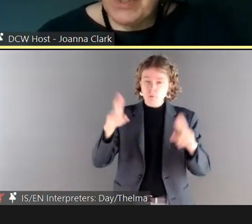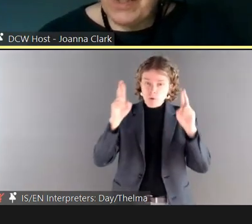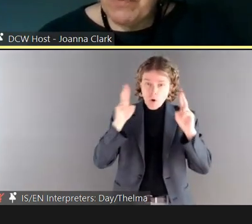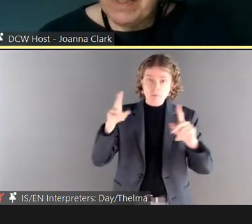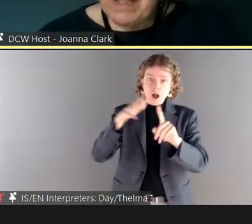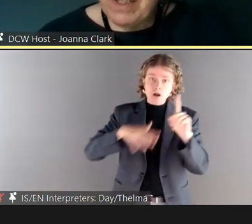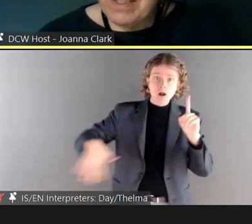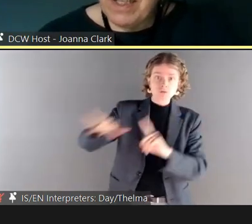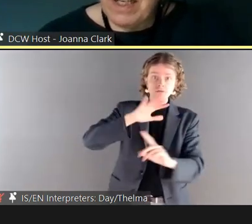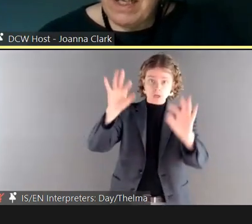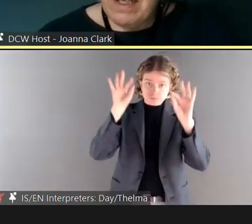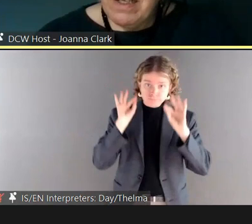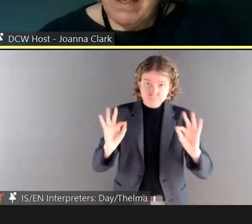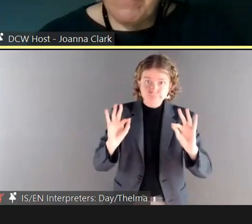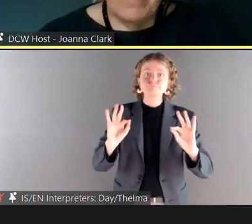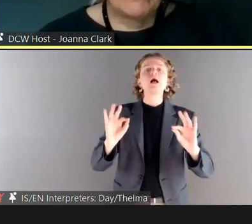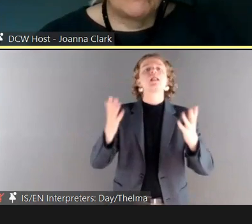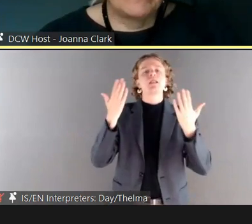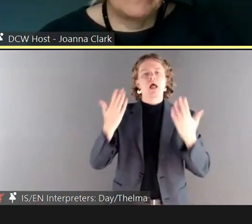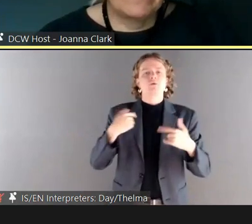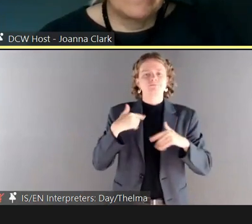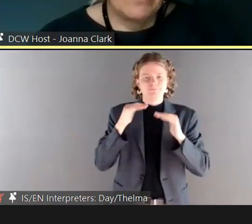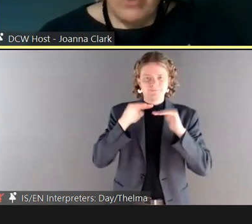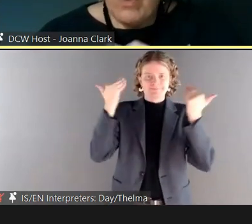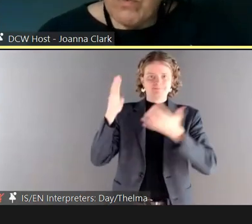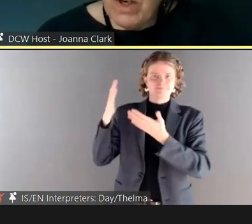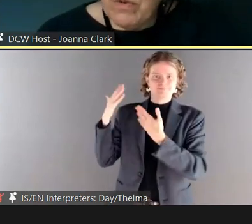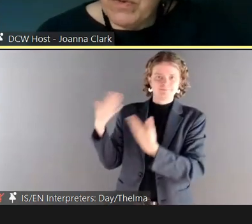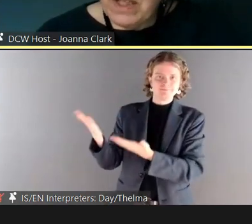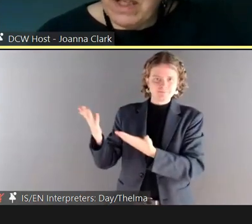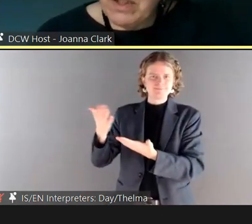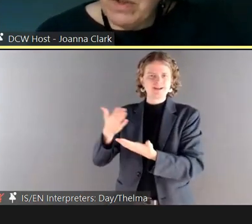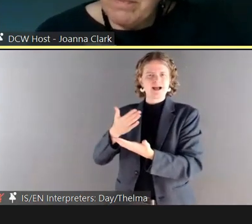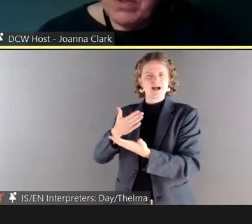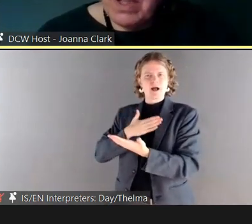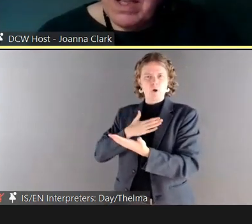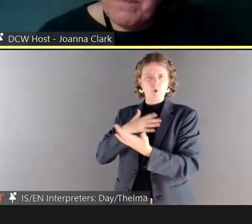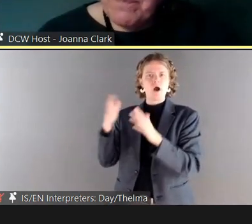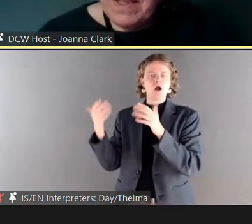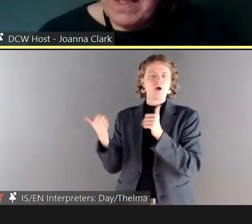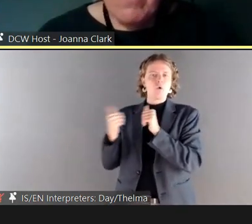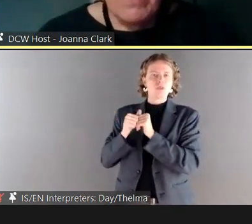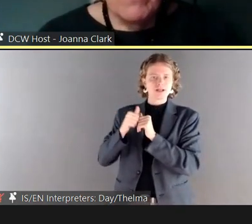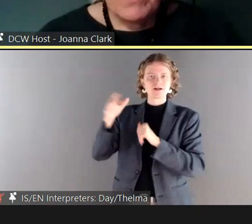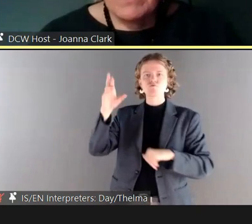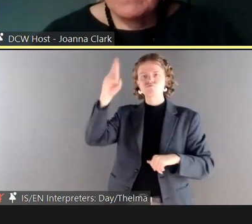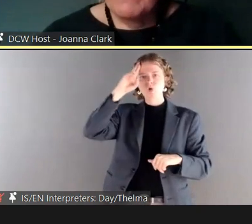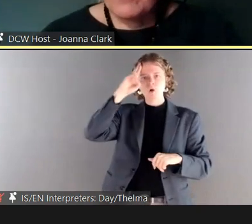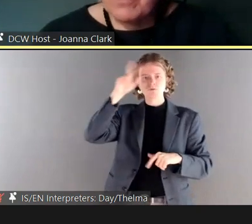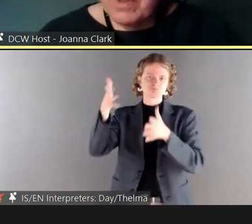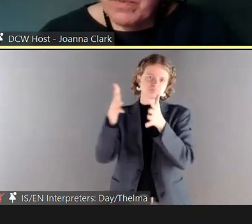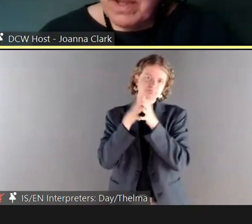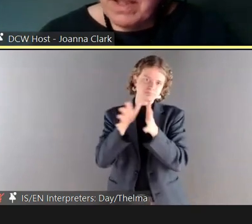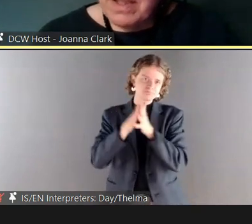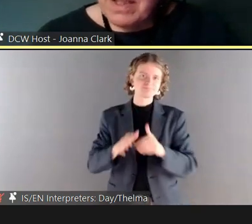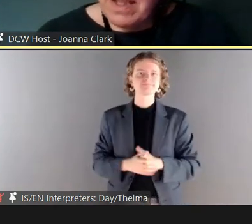to let you know that we're now going to hear from our colleague, Rose Kwamboka. Rose is Deaf